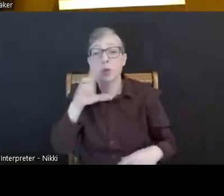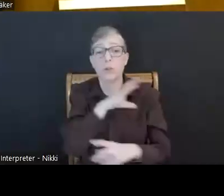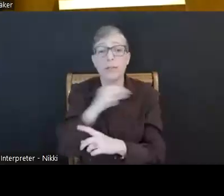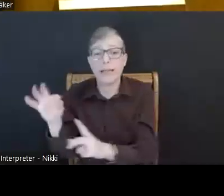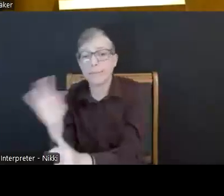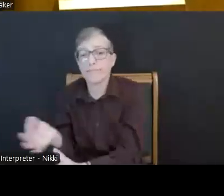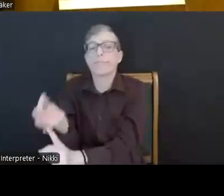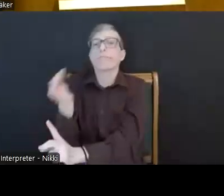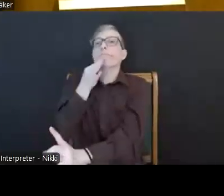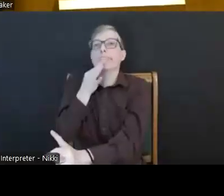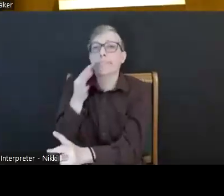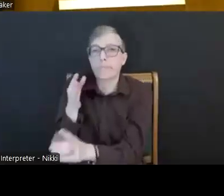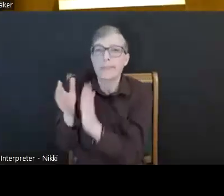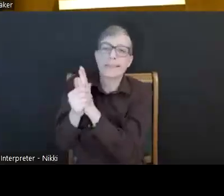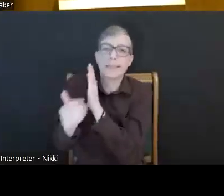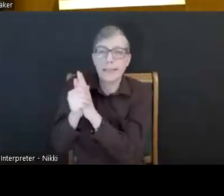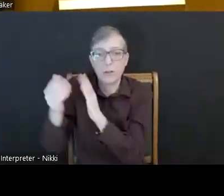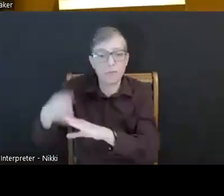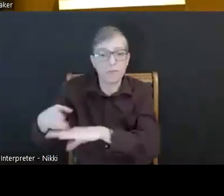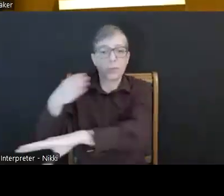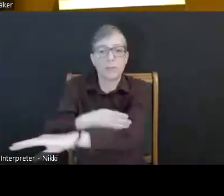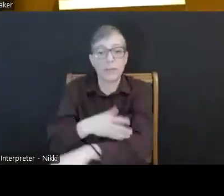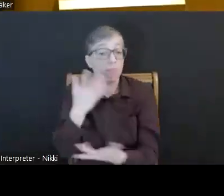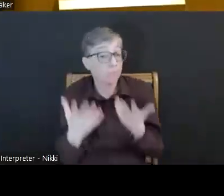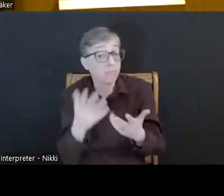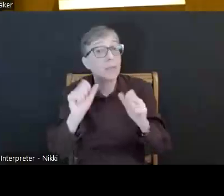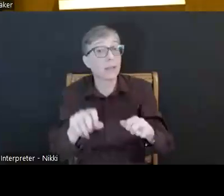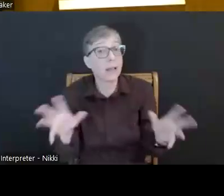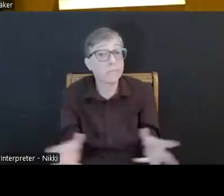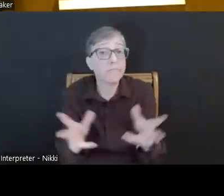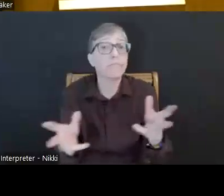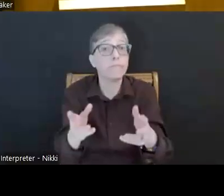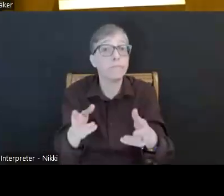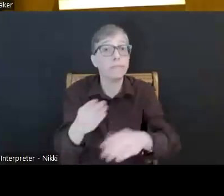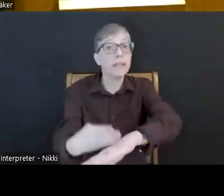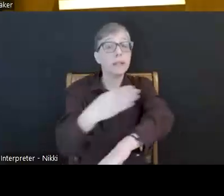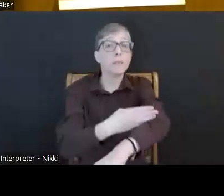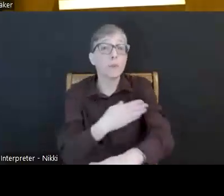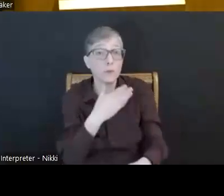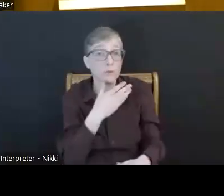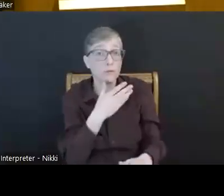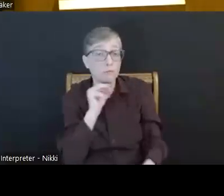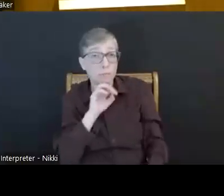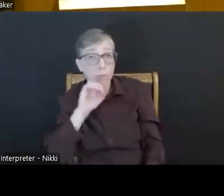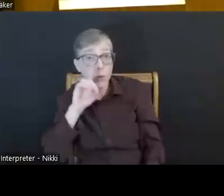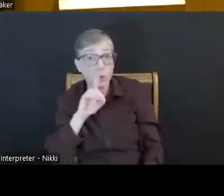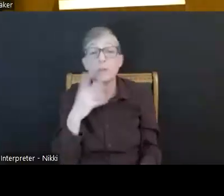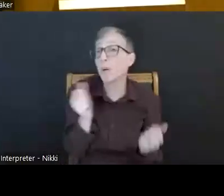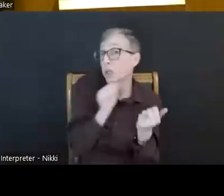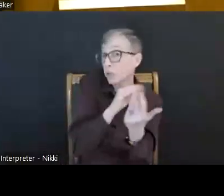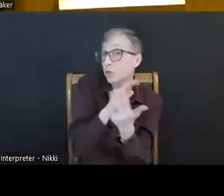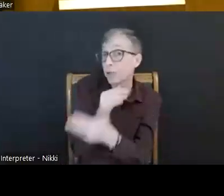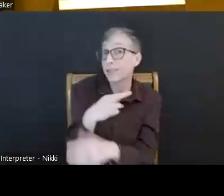connection as ways to improve mood and function, and countering self-defeating behavior. So in a way, it's addressing a lot of the risk factors for depression